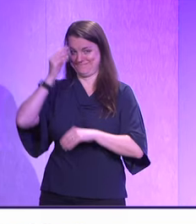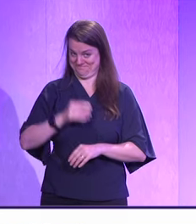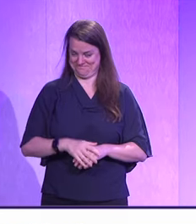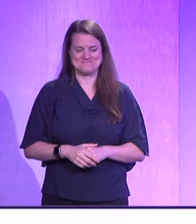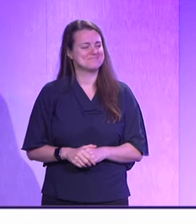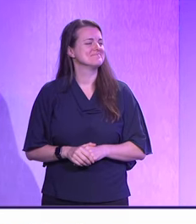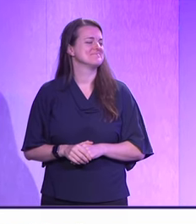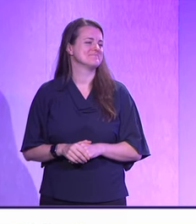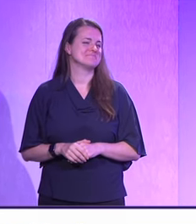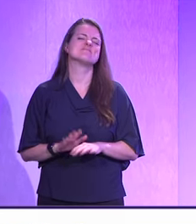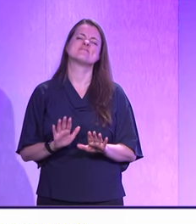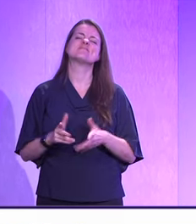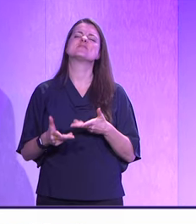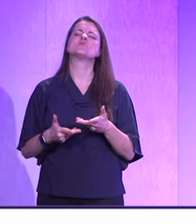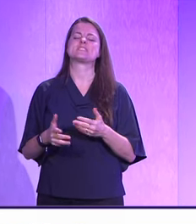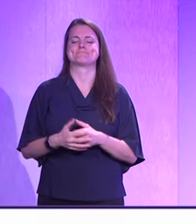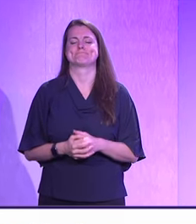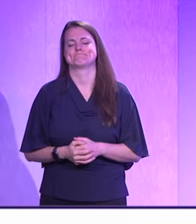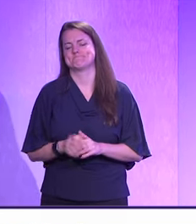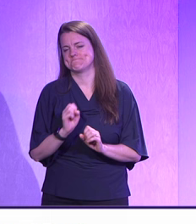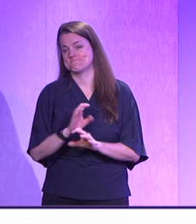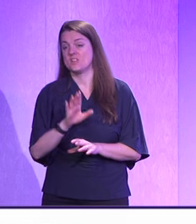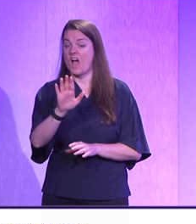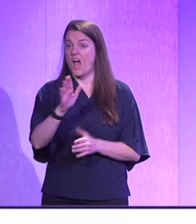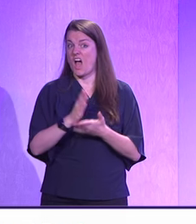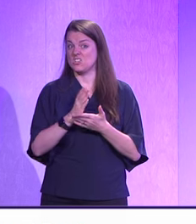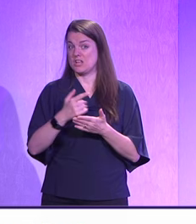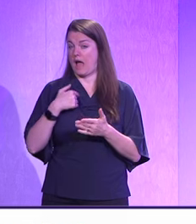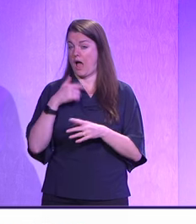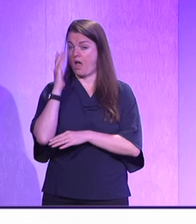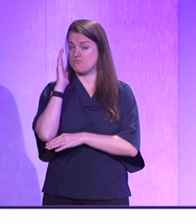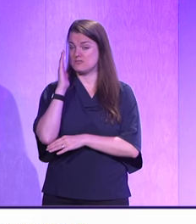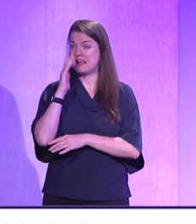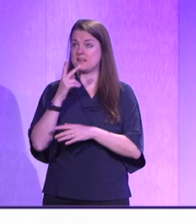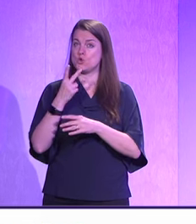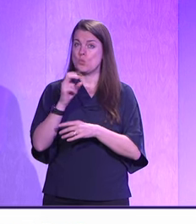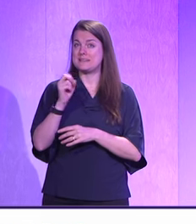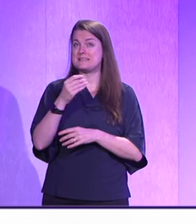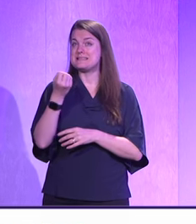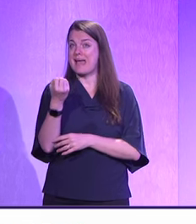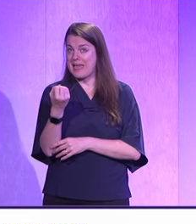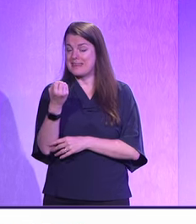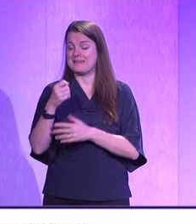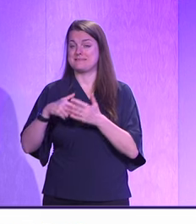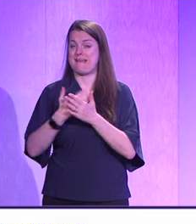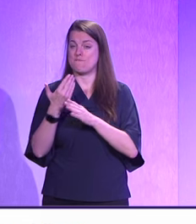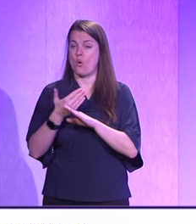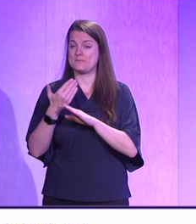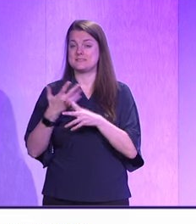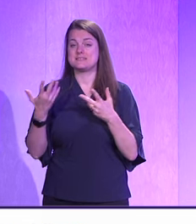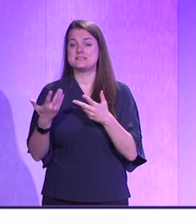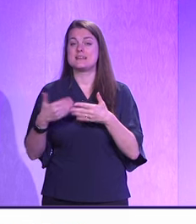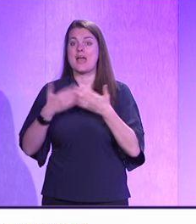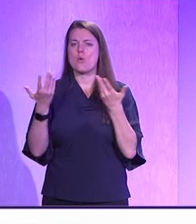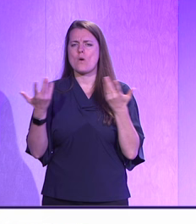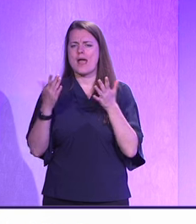Okay, little story. I actually spoke at DevOps Days 2010 in Hamburg. That's a long time ago. And there was someone called